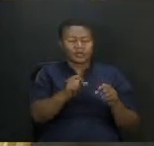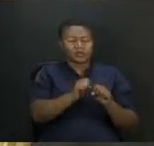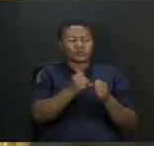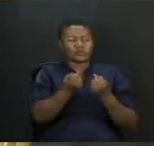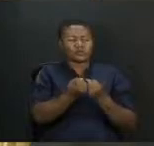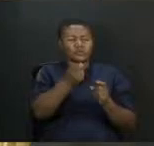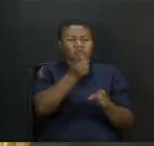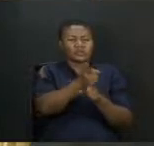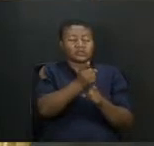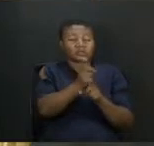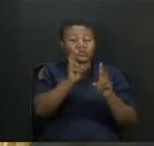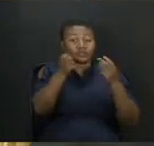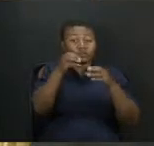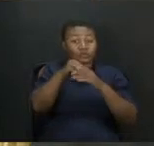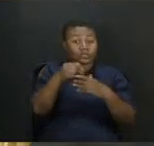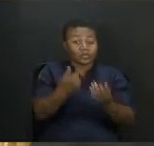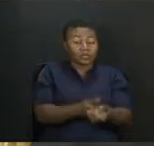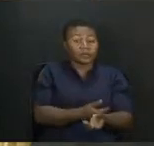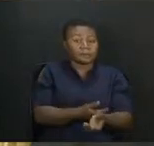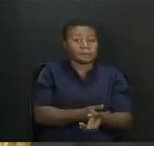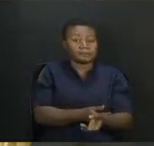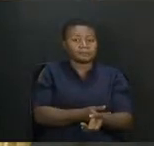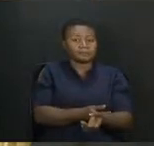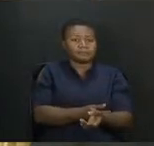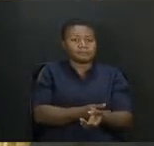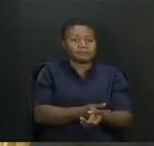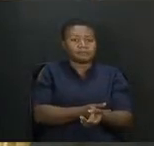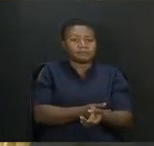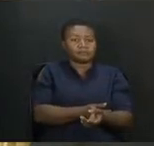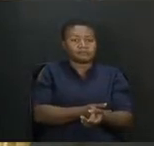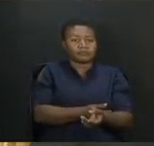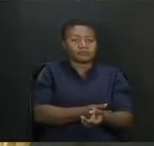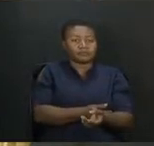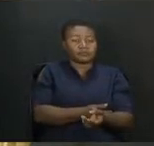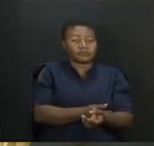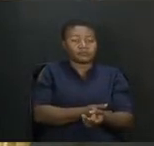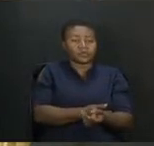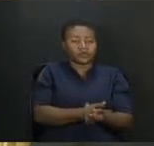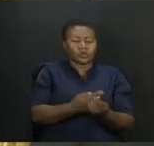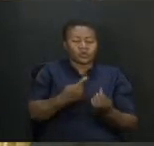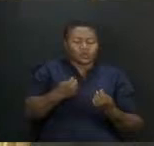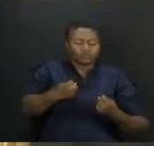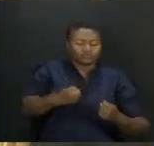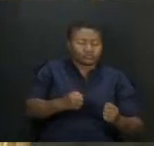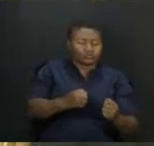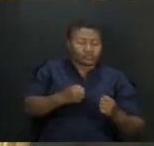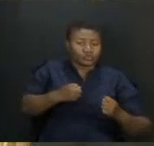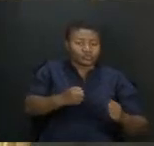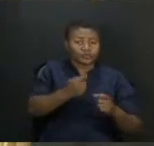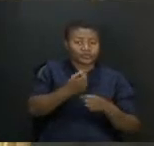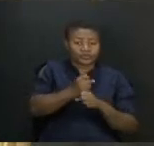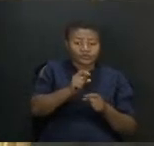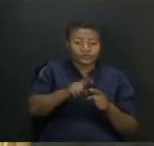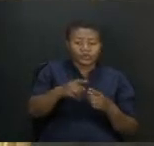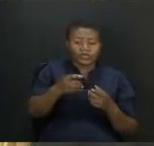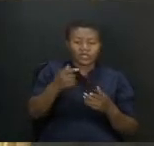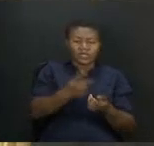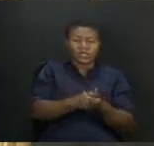in Ghana. Mr. Speaker, strides have been made, and yet Ghana continues to grapple